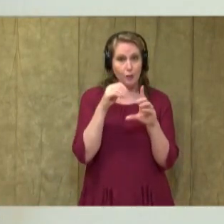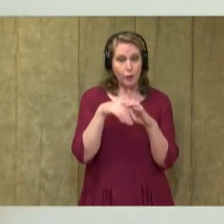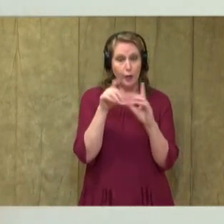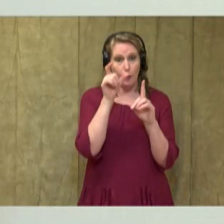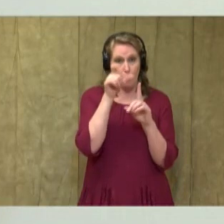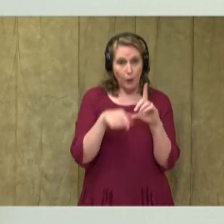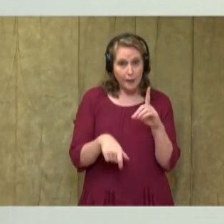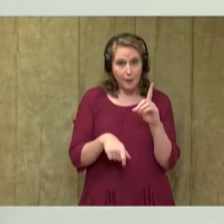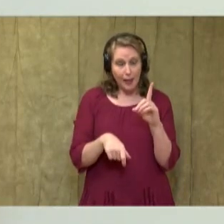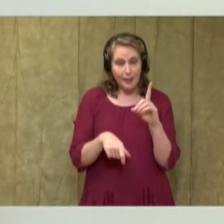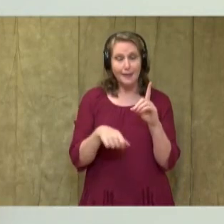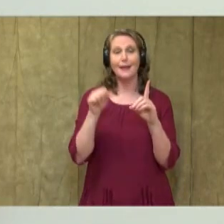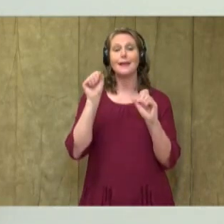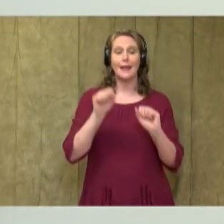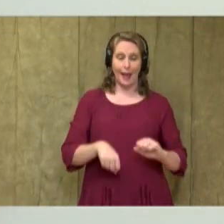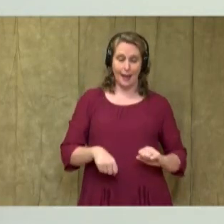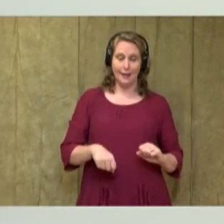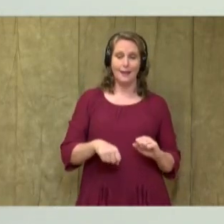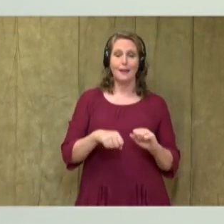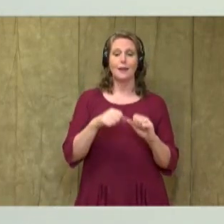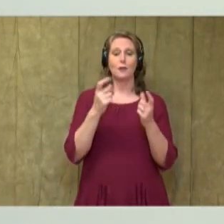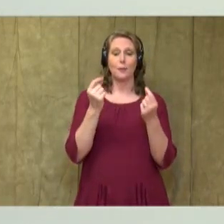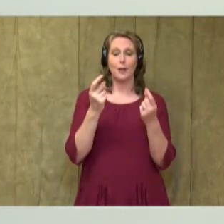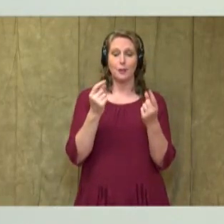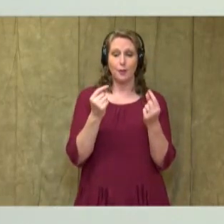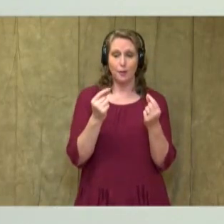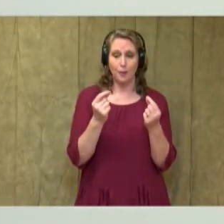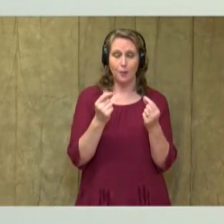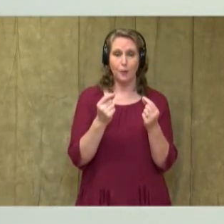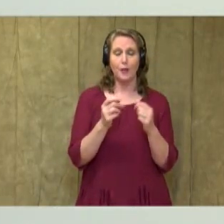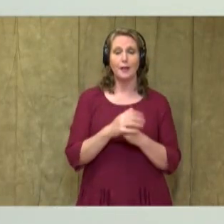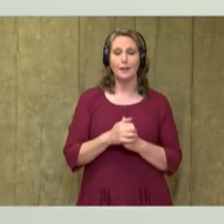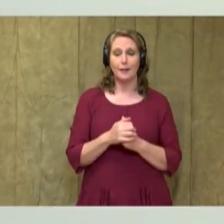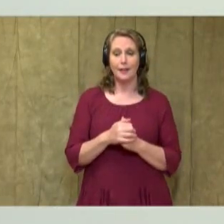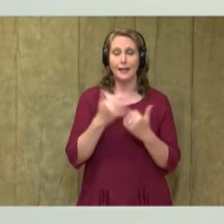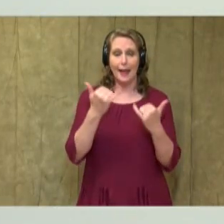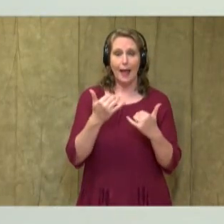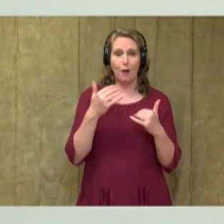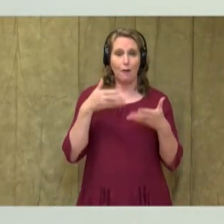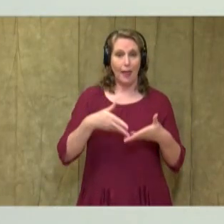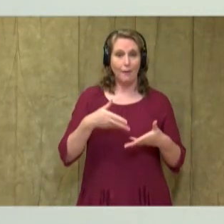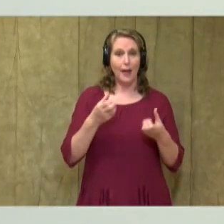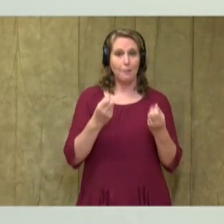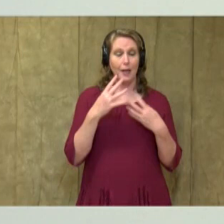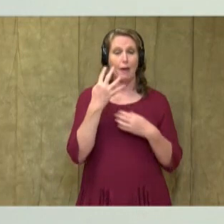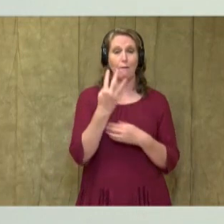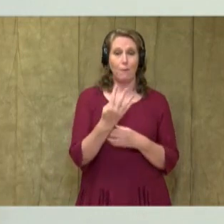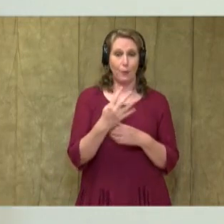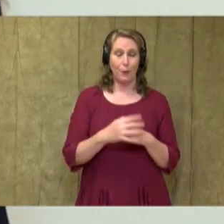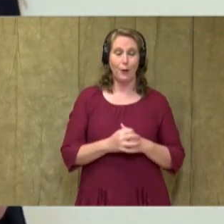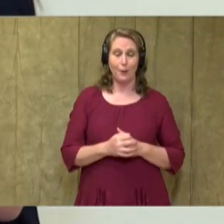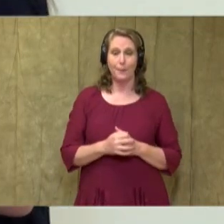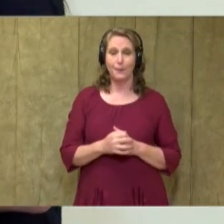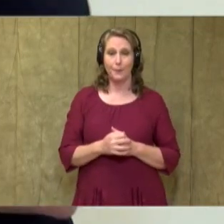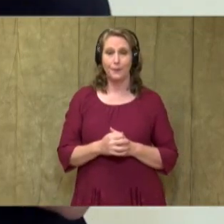place? We can. So I'm going to take that 1 out and I'm going to show that we only have 4 in the ones place.